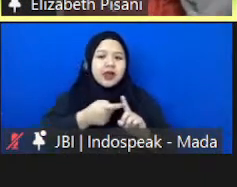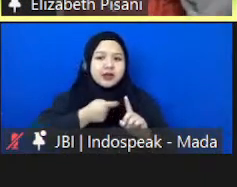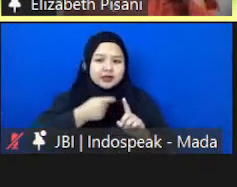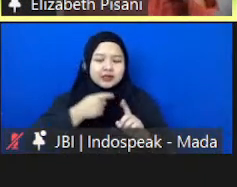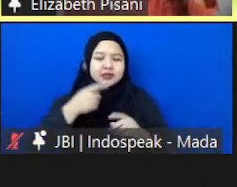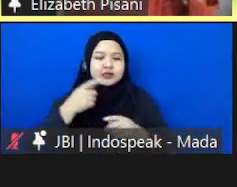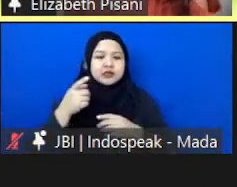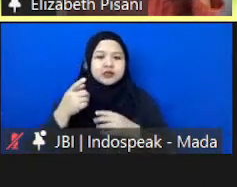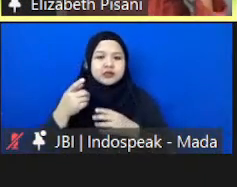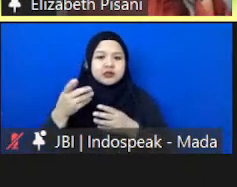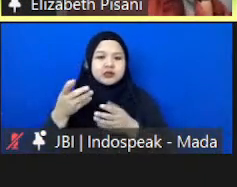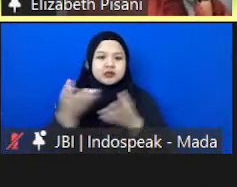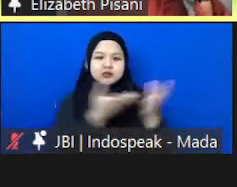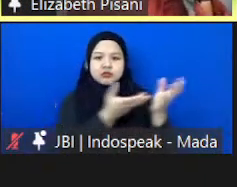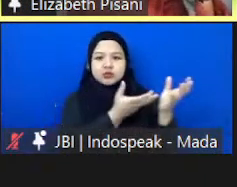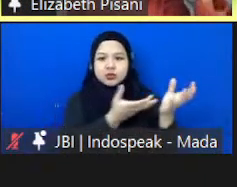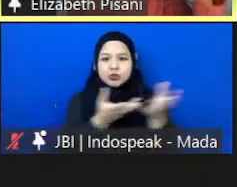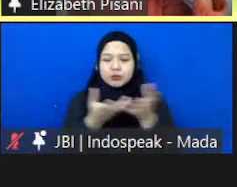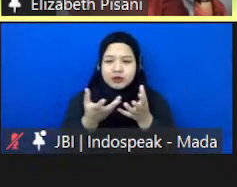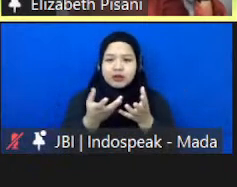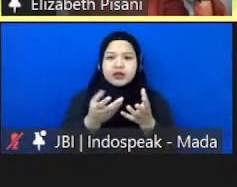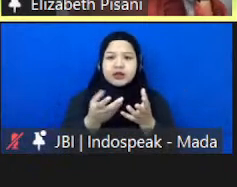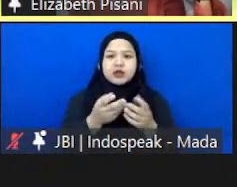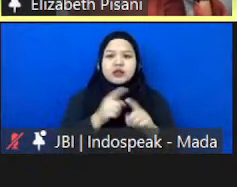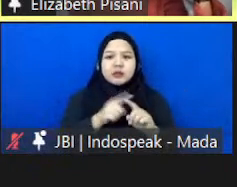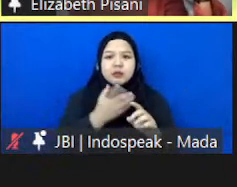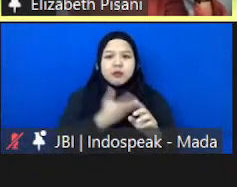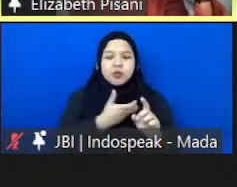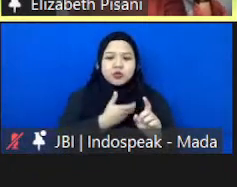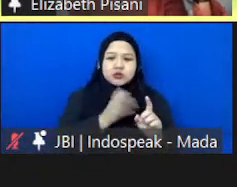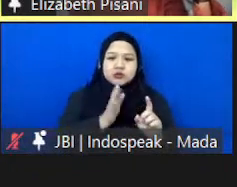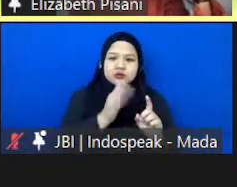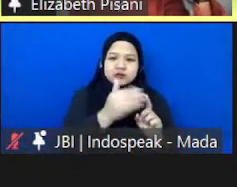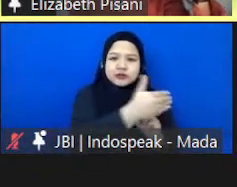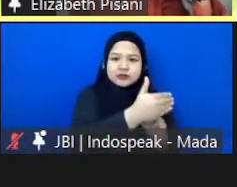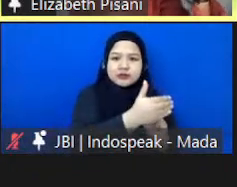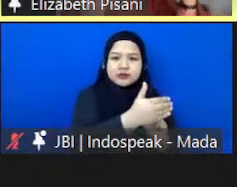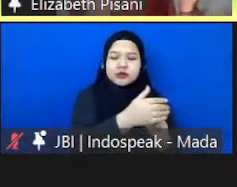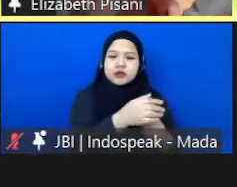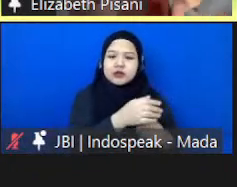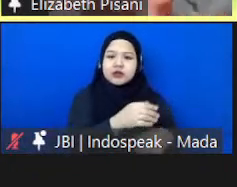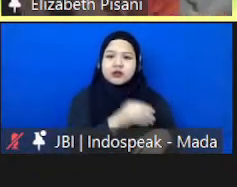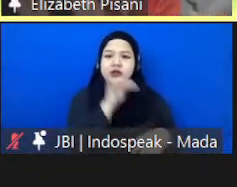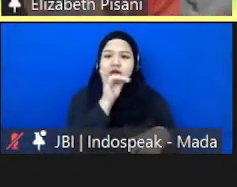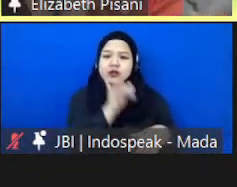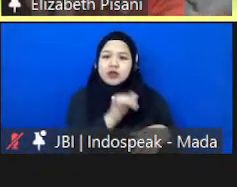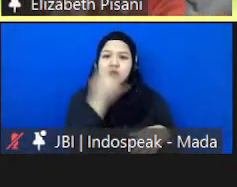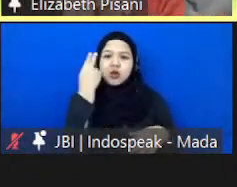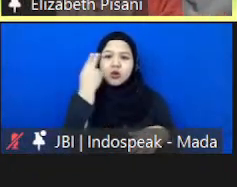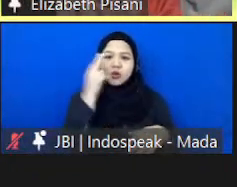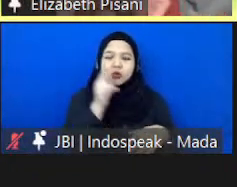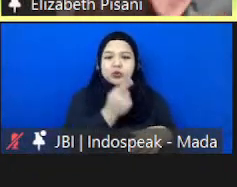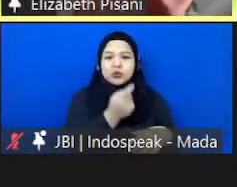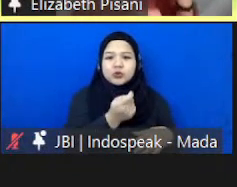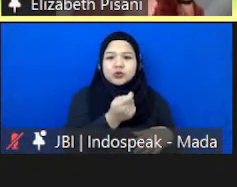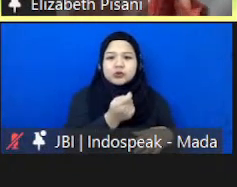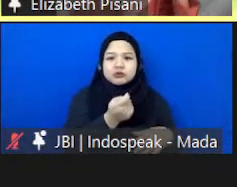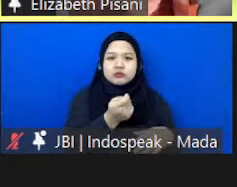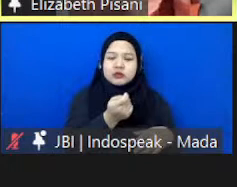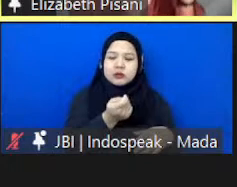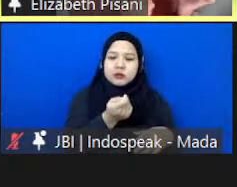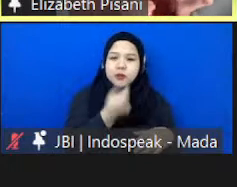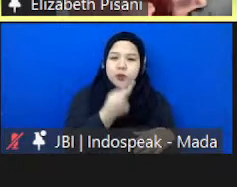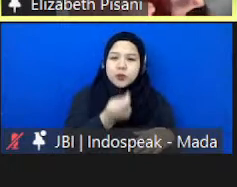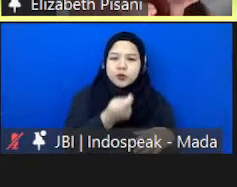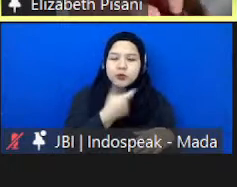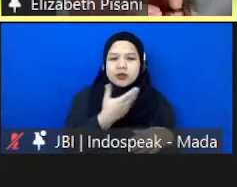supply side, which are largely protectionist, just the same as we've heard with medical specialists. Yeah, you can have foreigners, but only where we want them, right? So we've